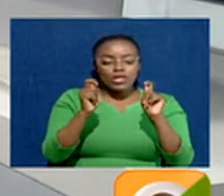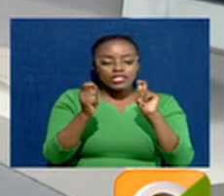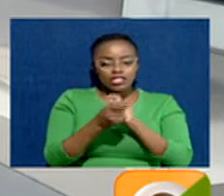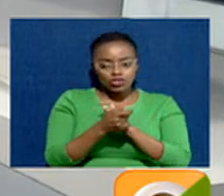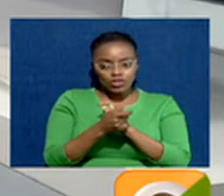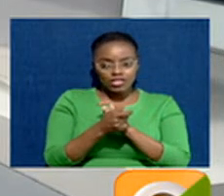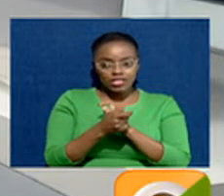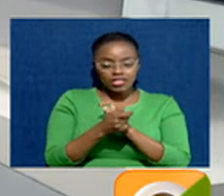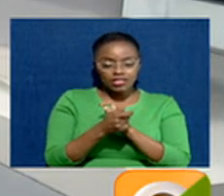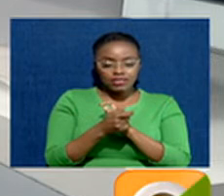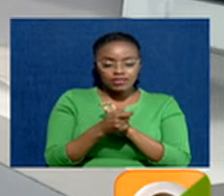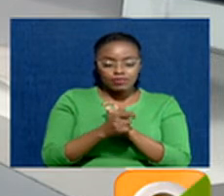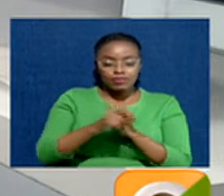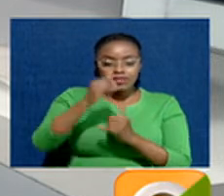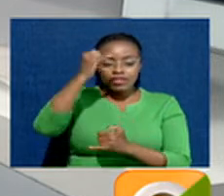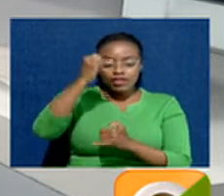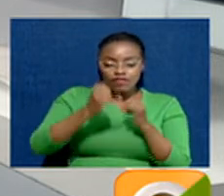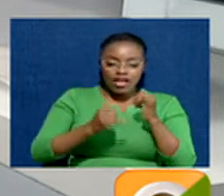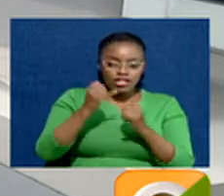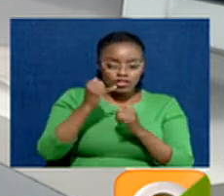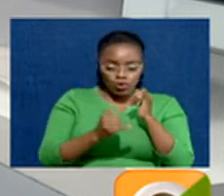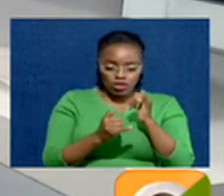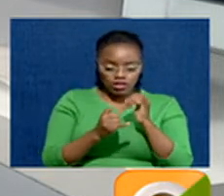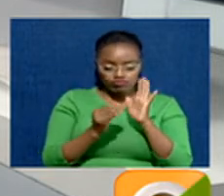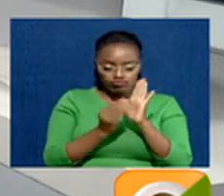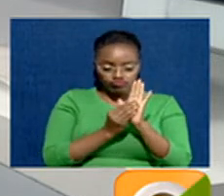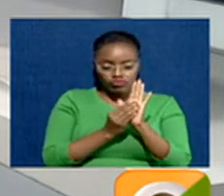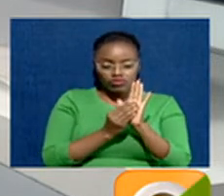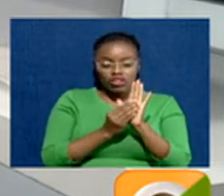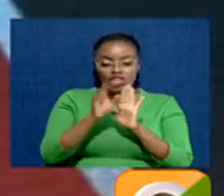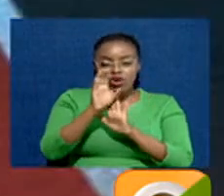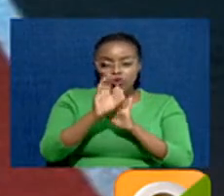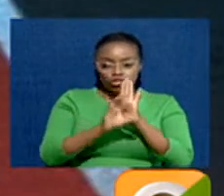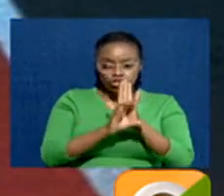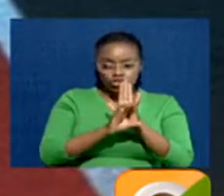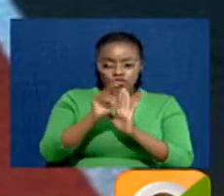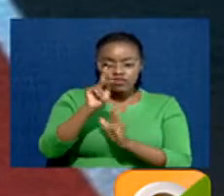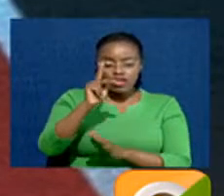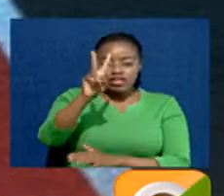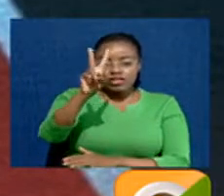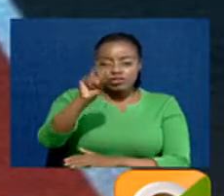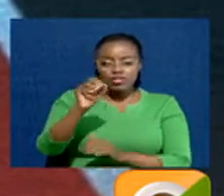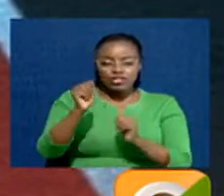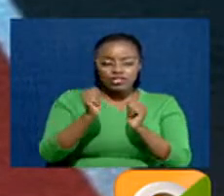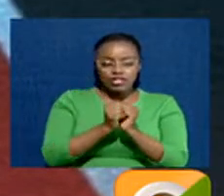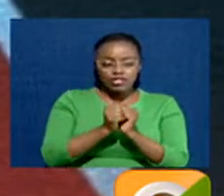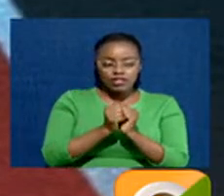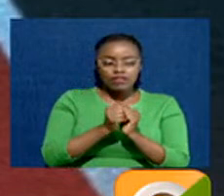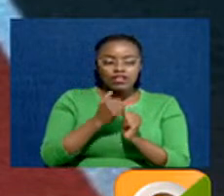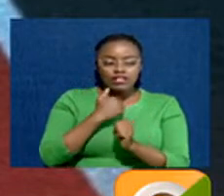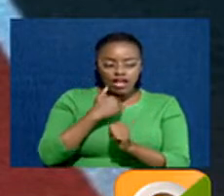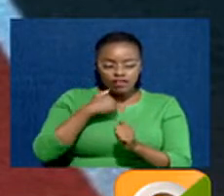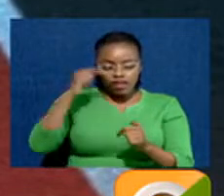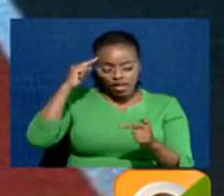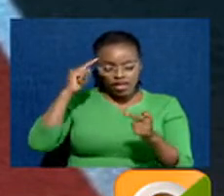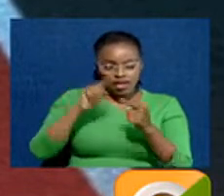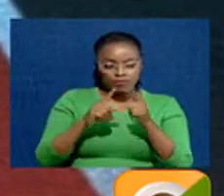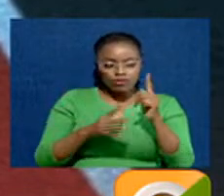into the final frame of what the Constitution of Kenya 2010 probably intended to